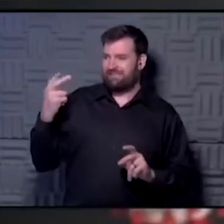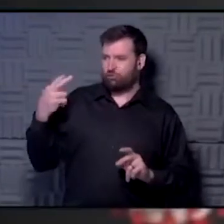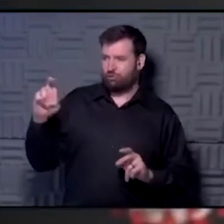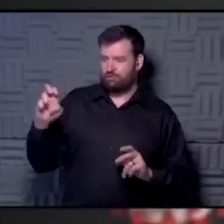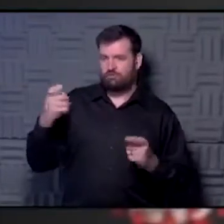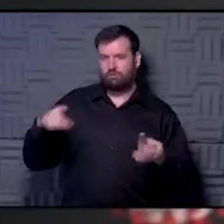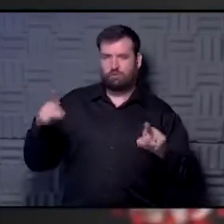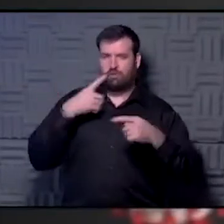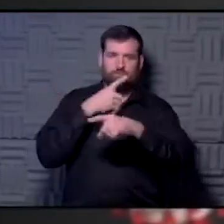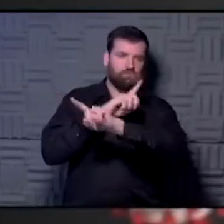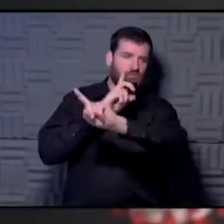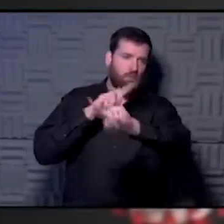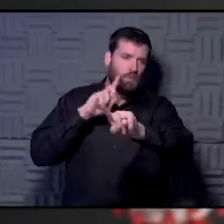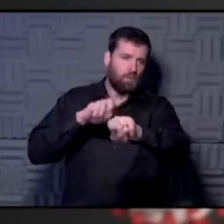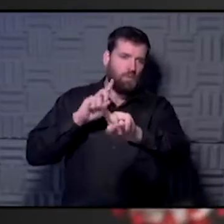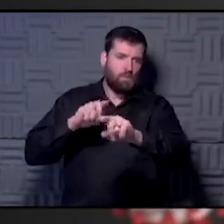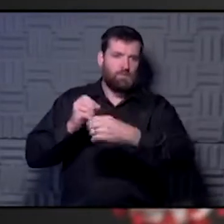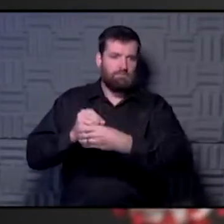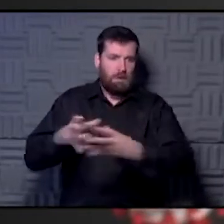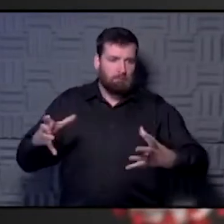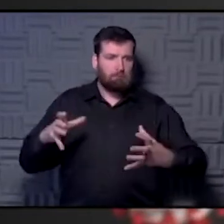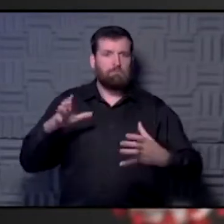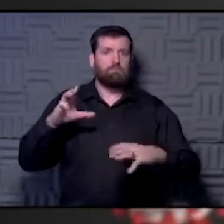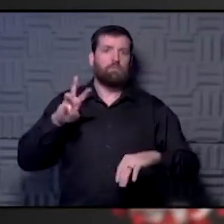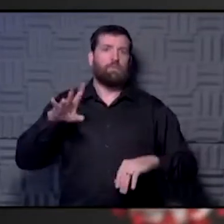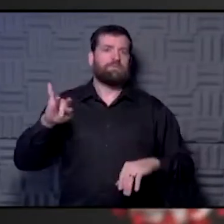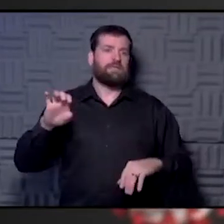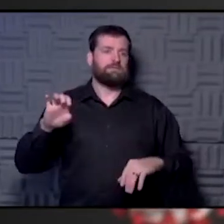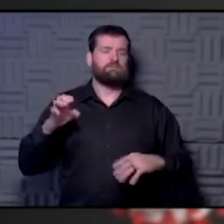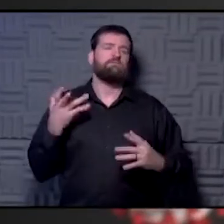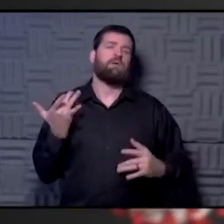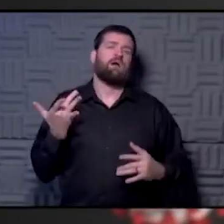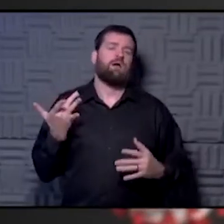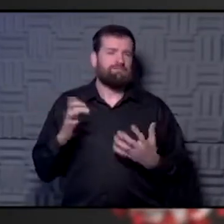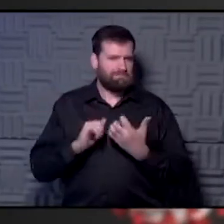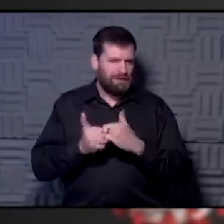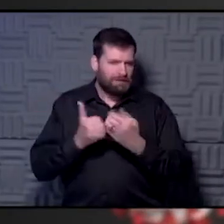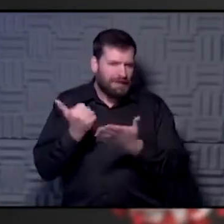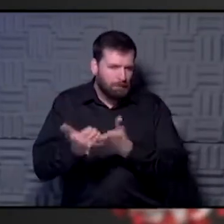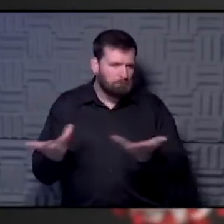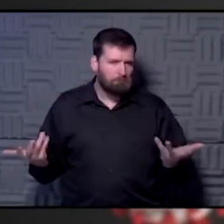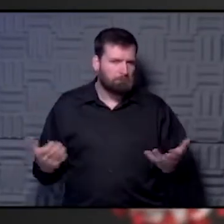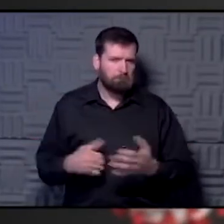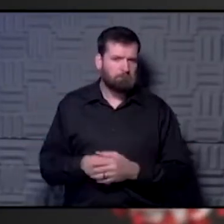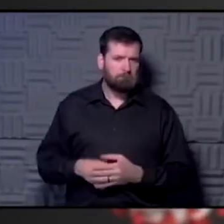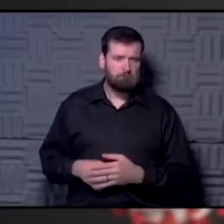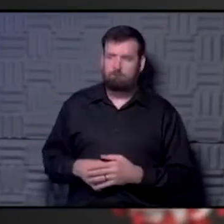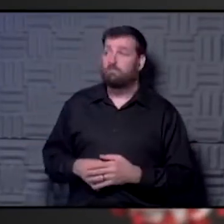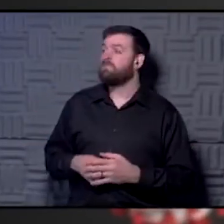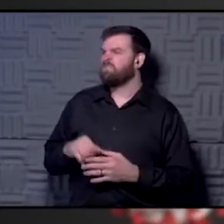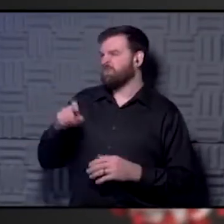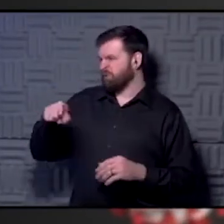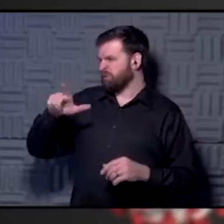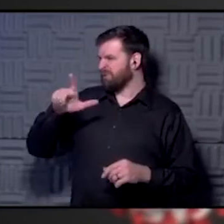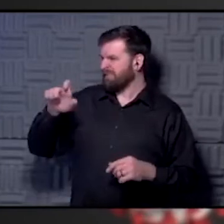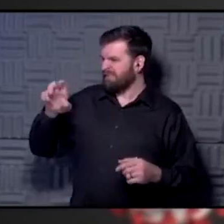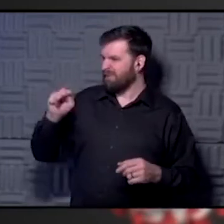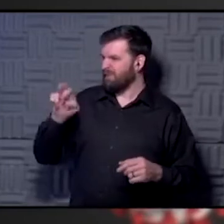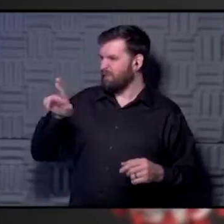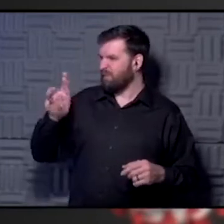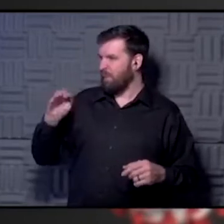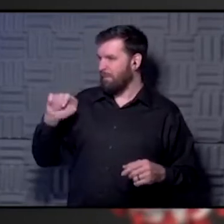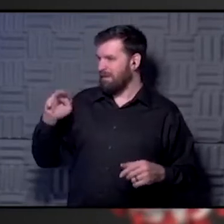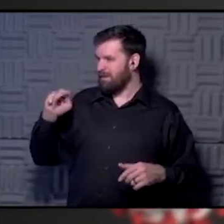reporting COVID-19 outbreaks on their website? How does this help? Yeah, that's a great question. We should probably bring Lee Norman back to fully answer